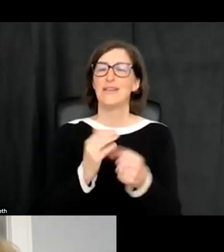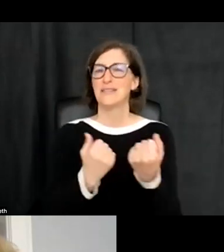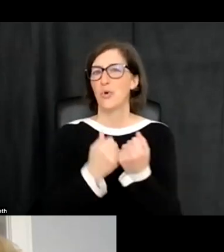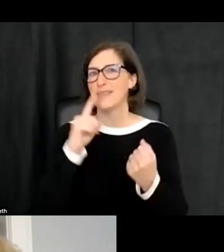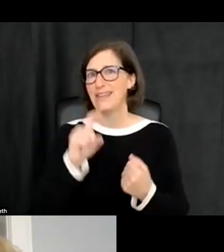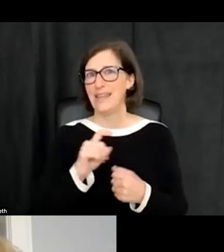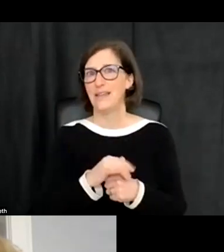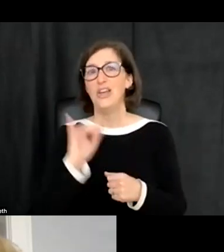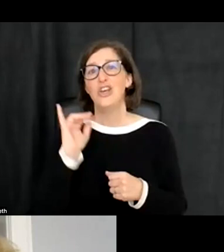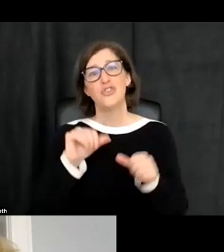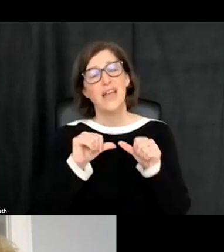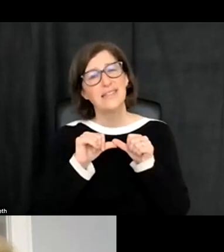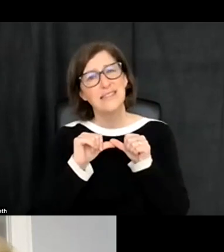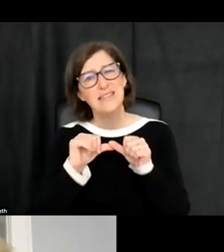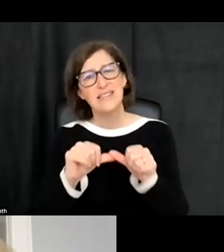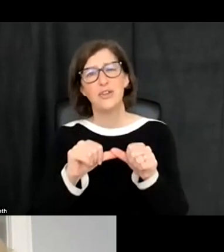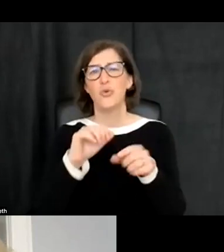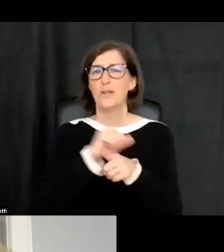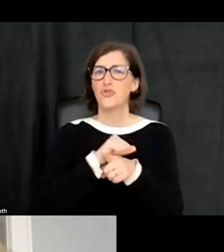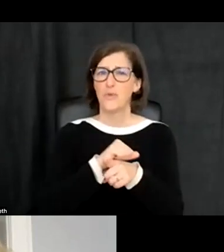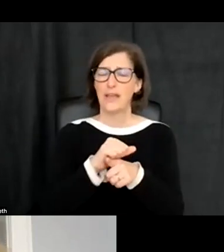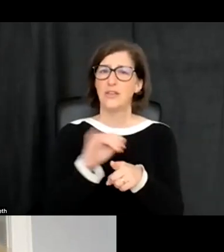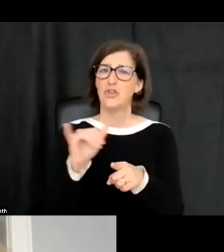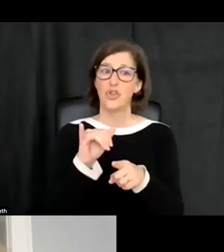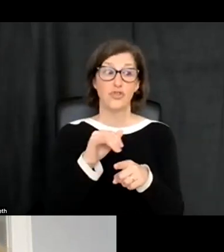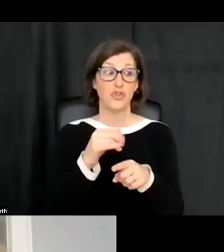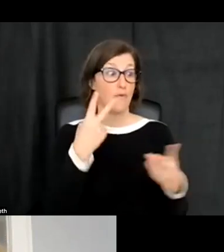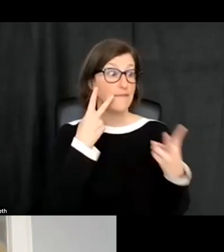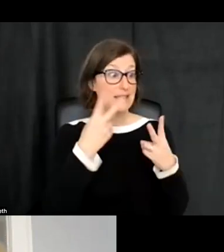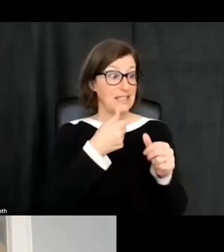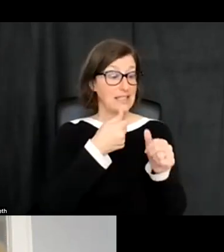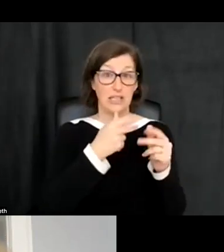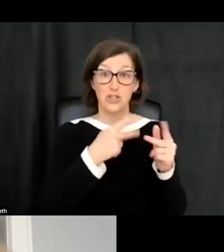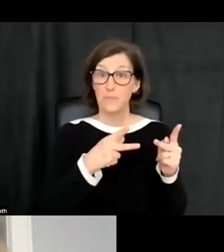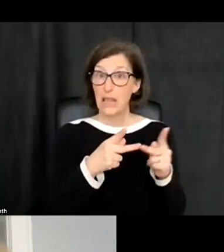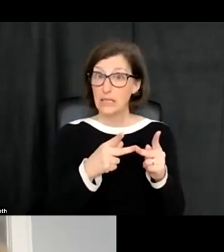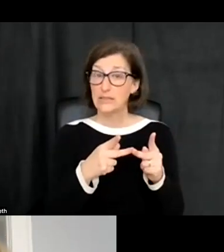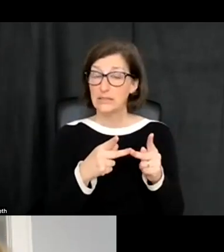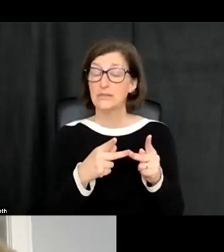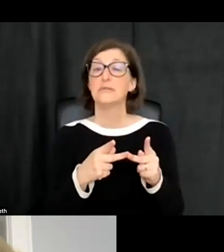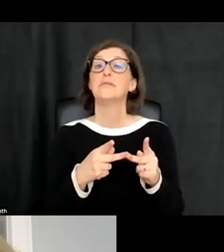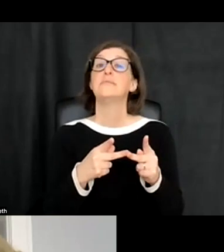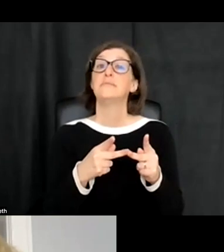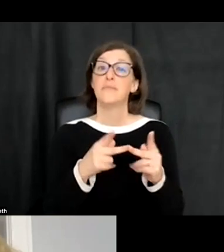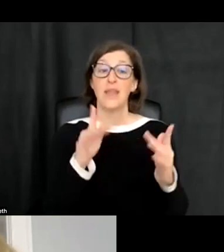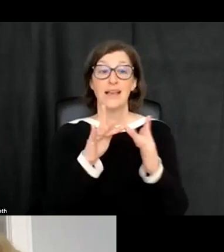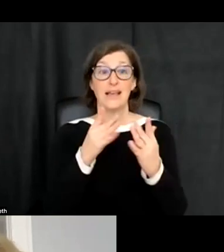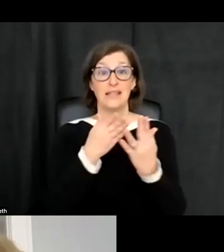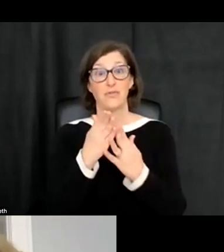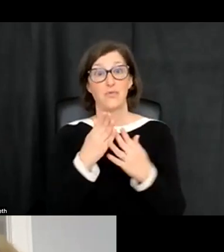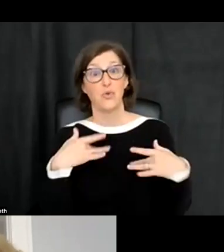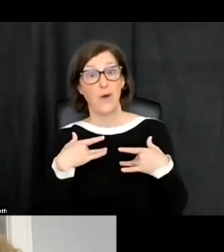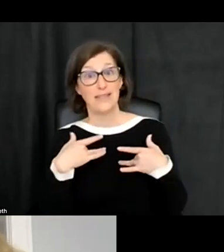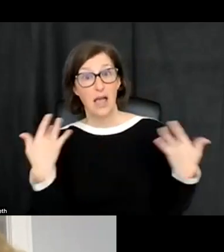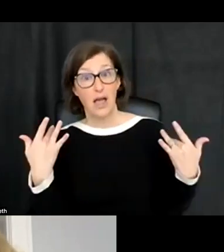are ongoing trainings. There's also visits to all the facilities. Contact through WhatsApp is